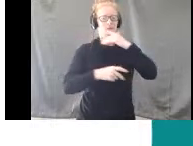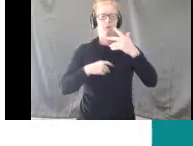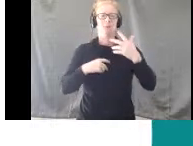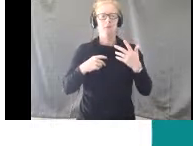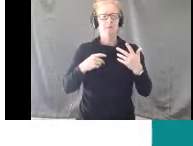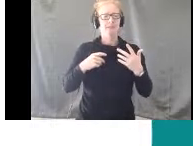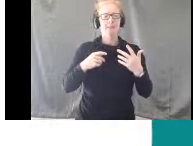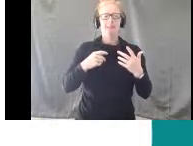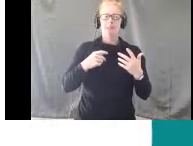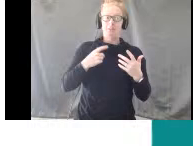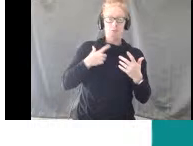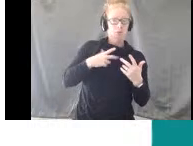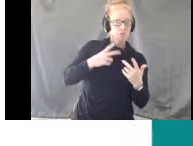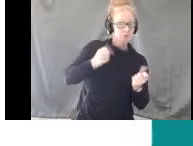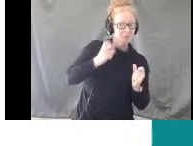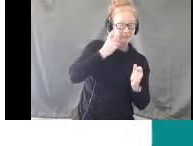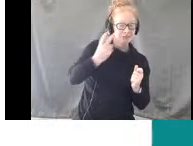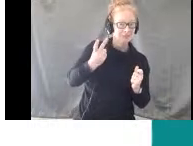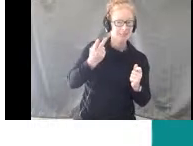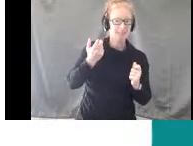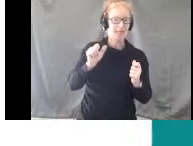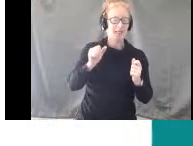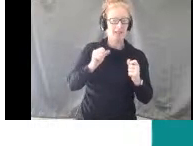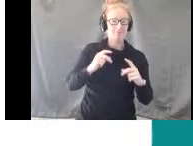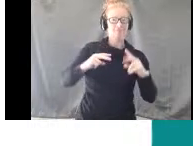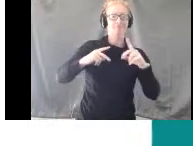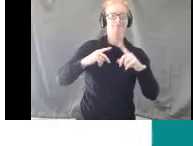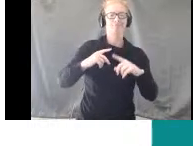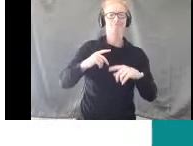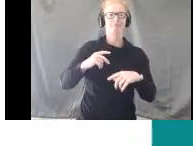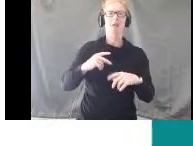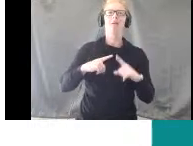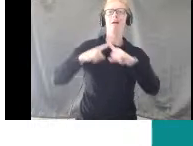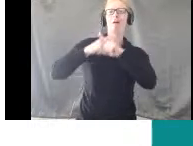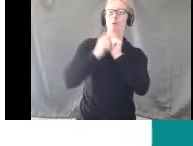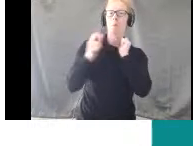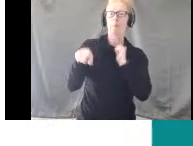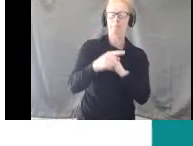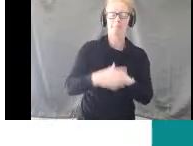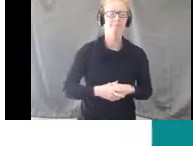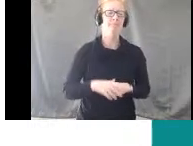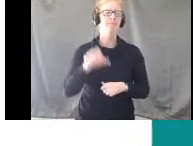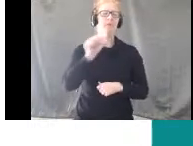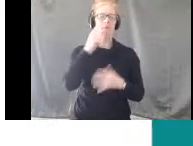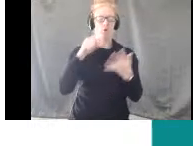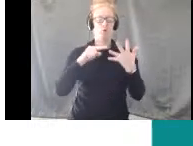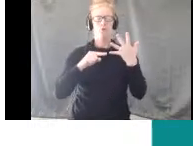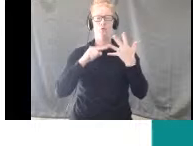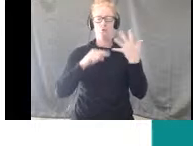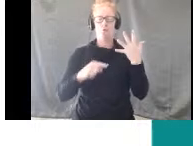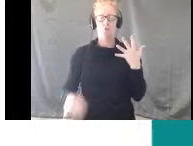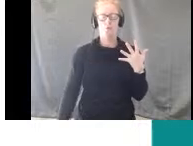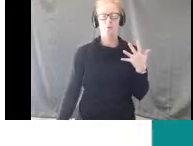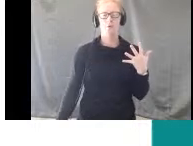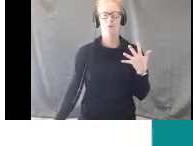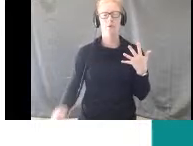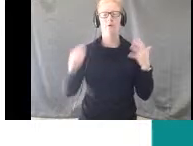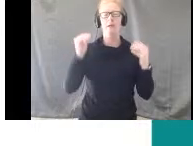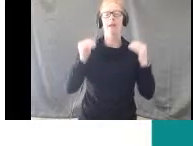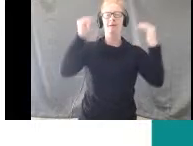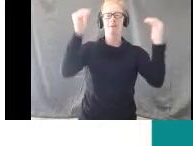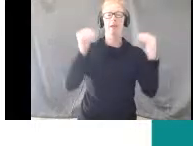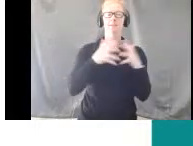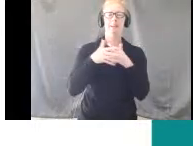to figure out if there's any there with them. And then the other businesses are Advanced American